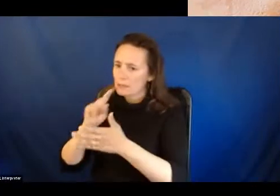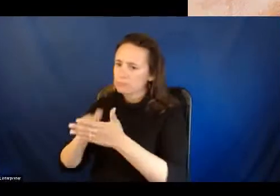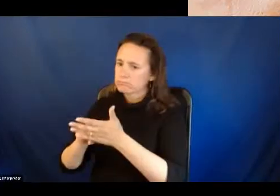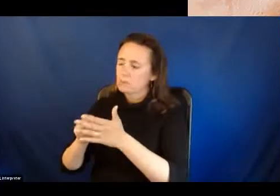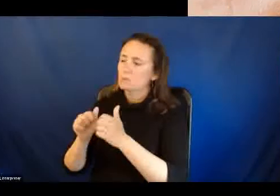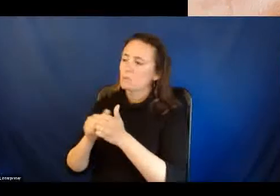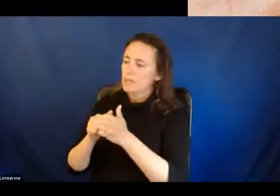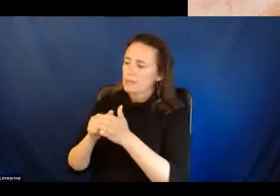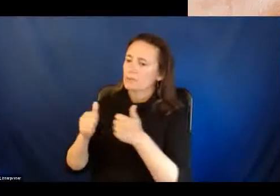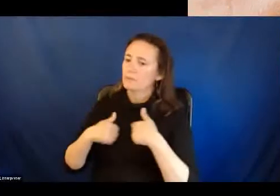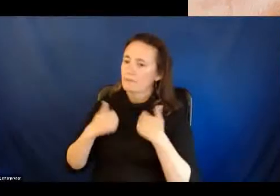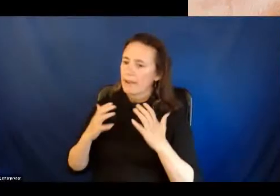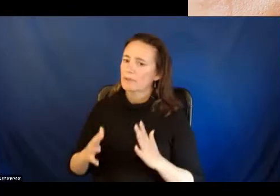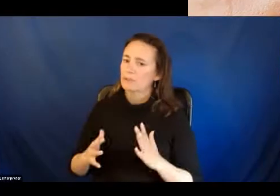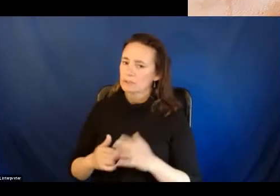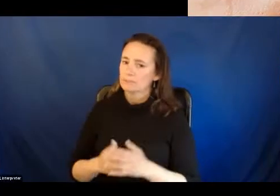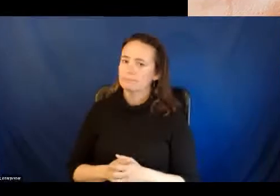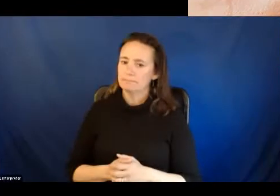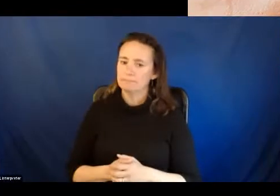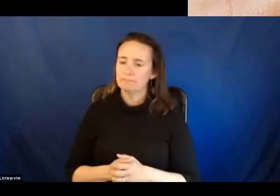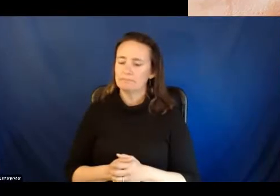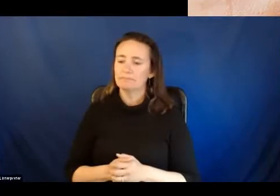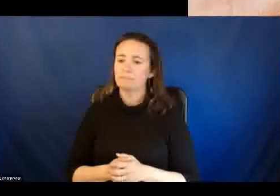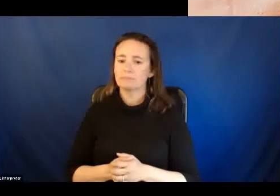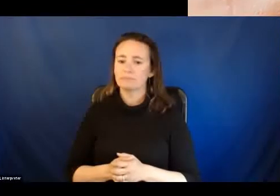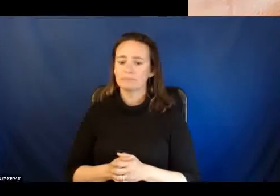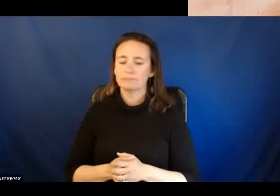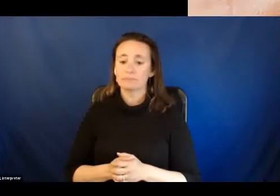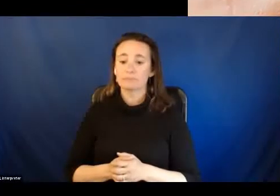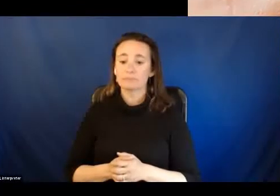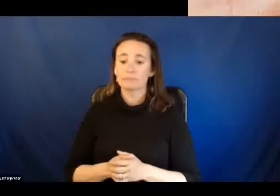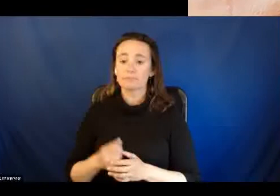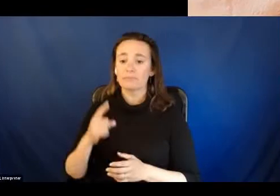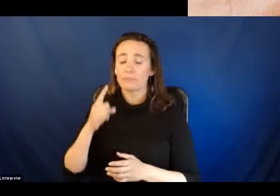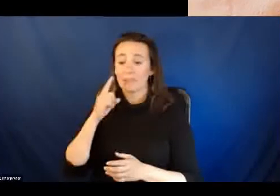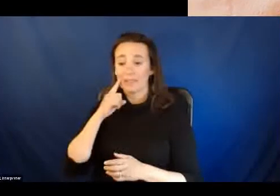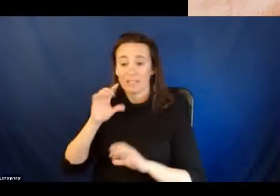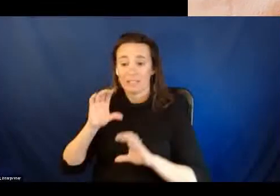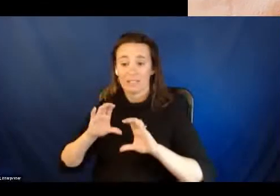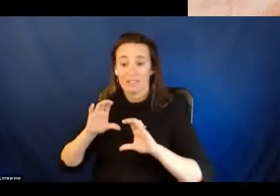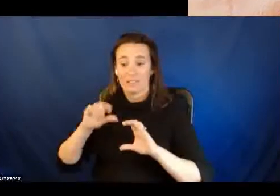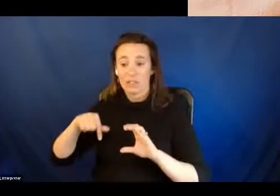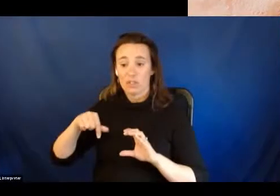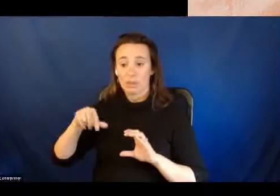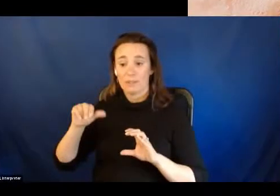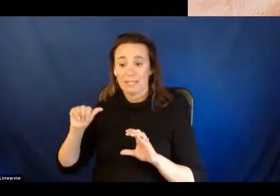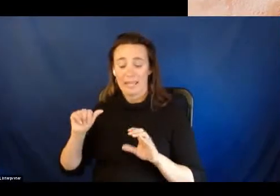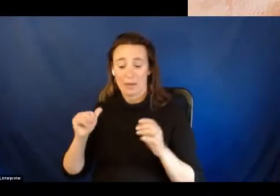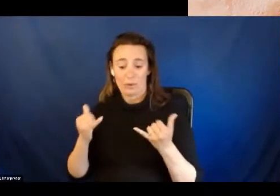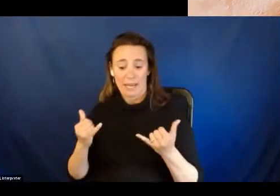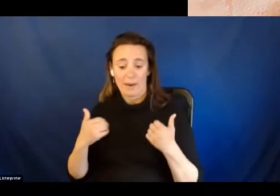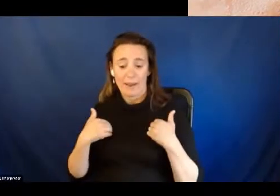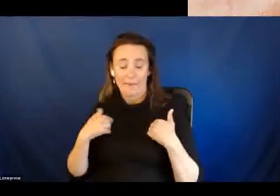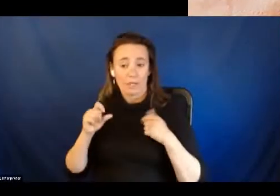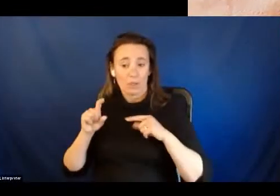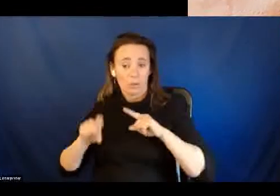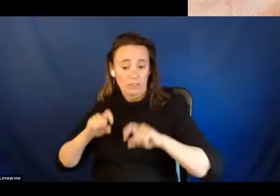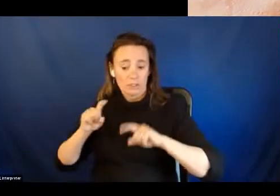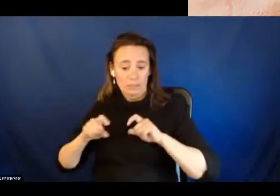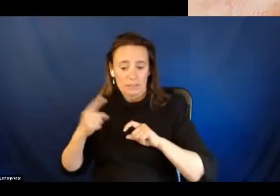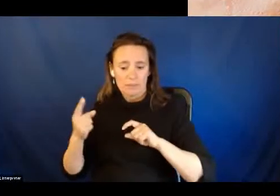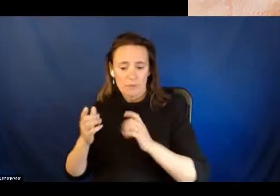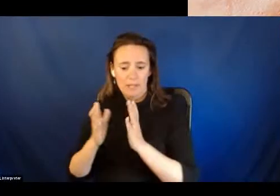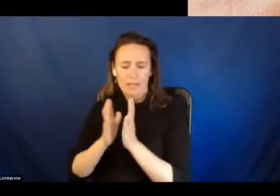survivors. And I think there's a question actually in the chat, in the question box right now. Someone asked,